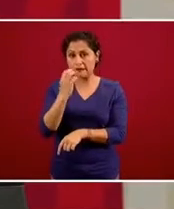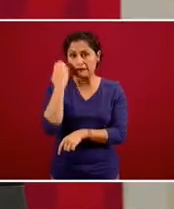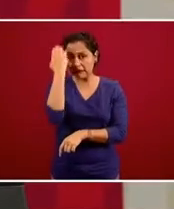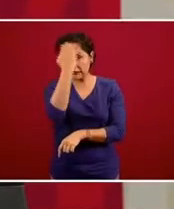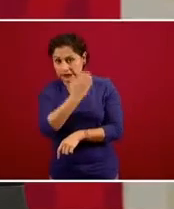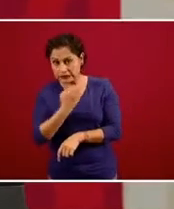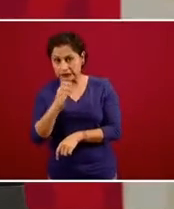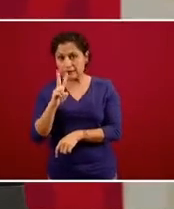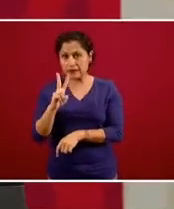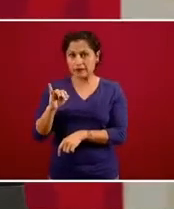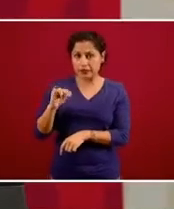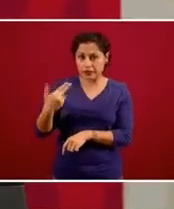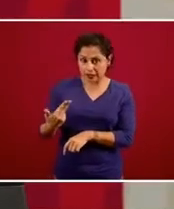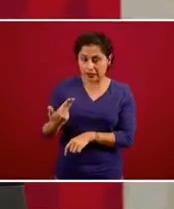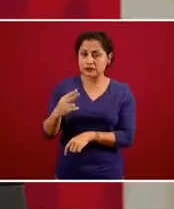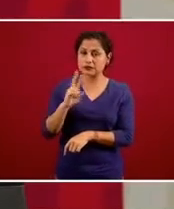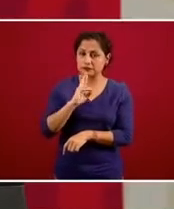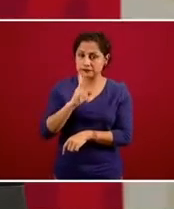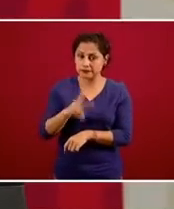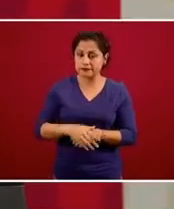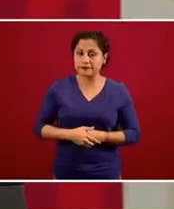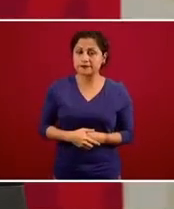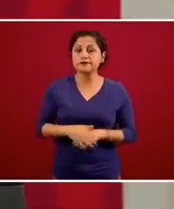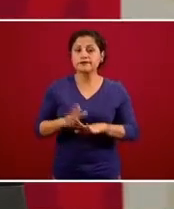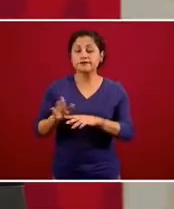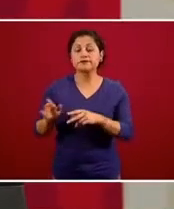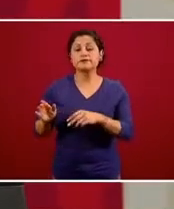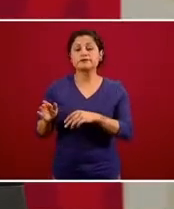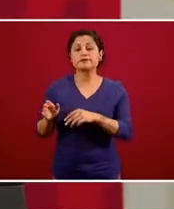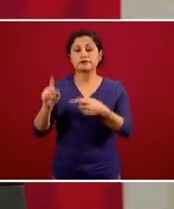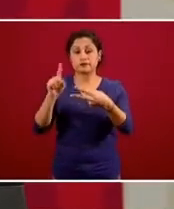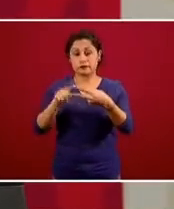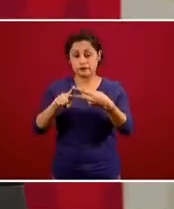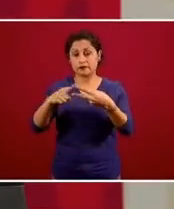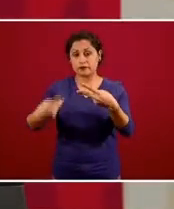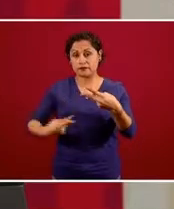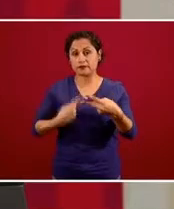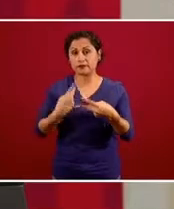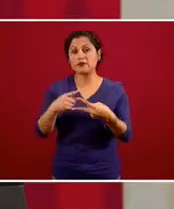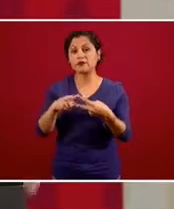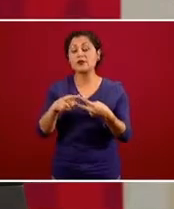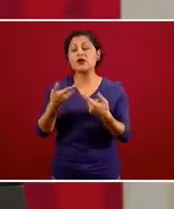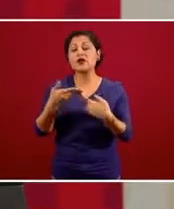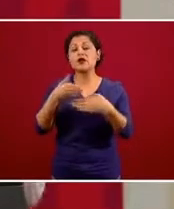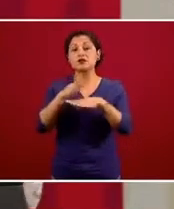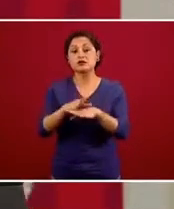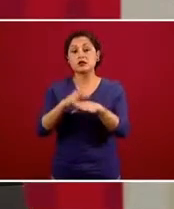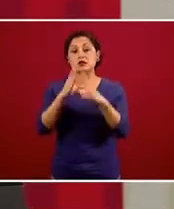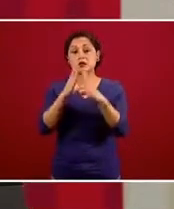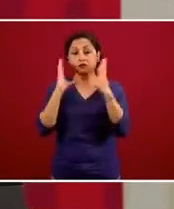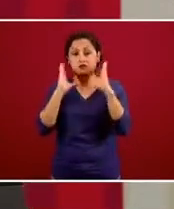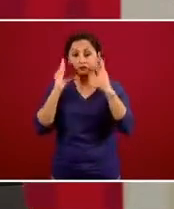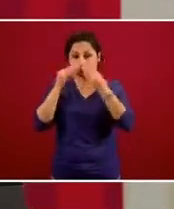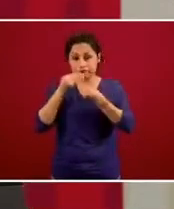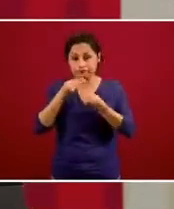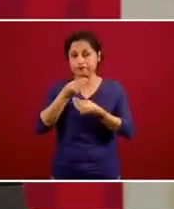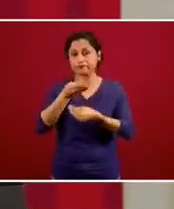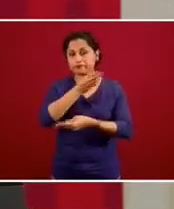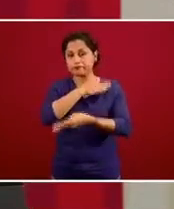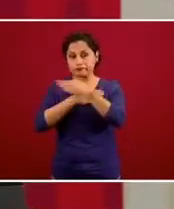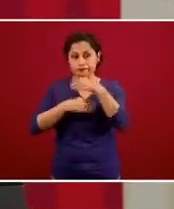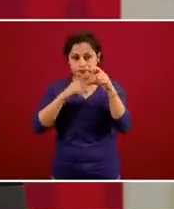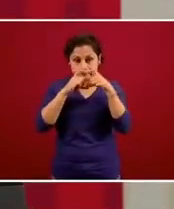some damage inflicted on their immune system. So it is important for all of us to get tested. Regarding